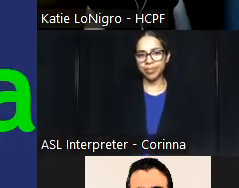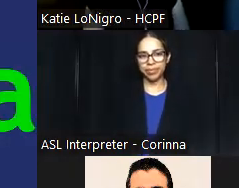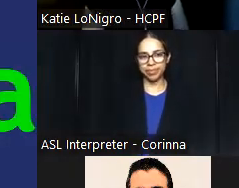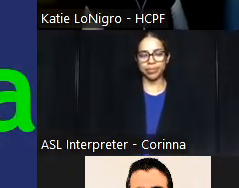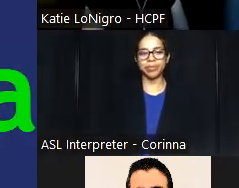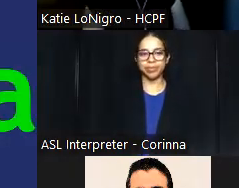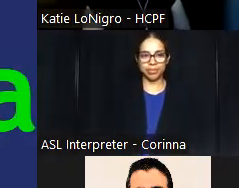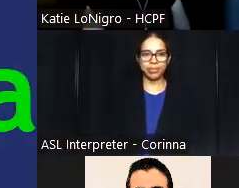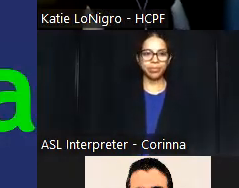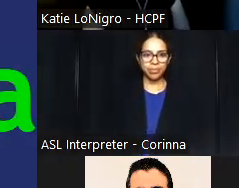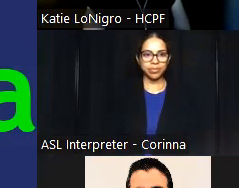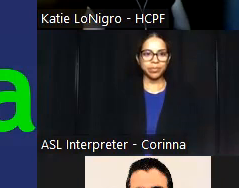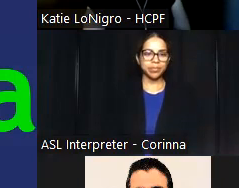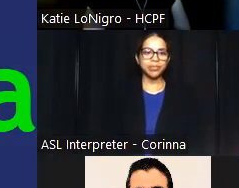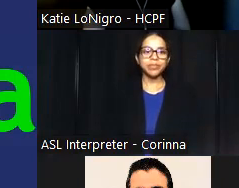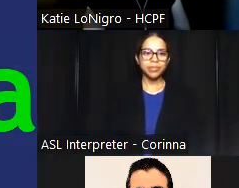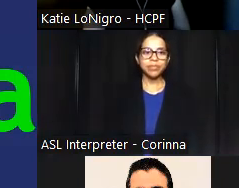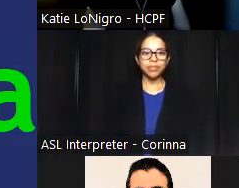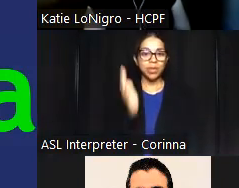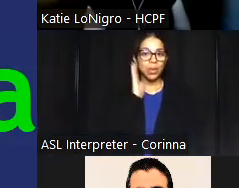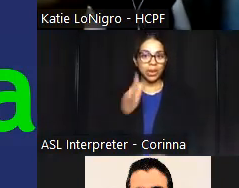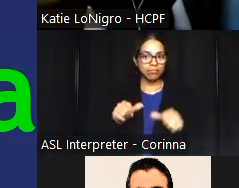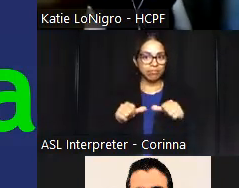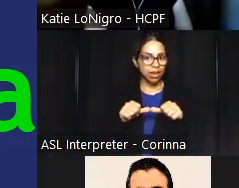And we will continue on